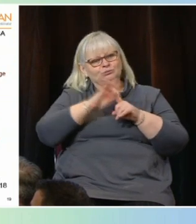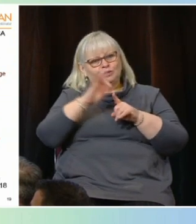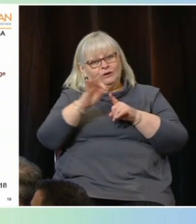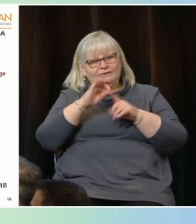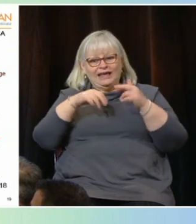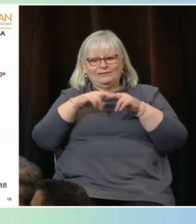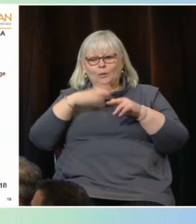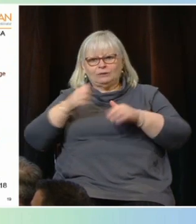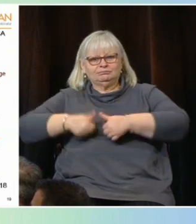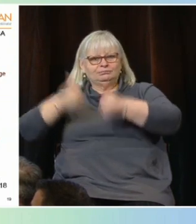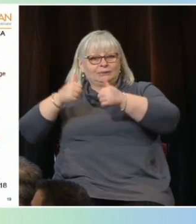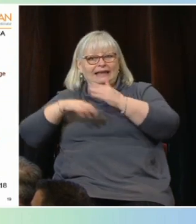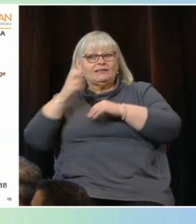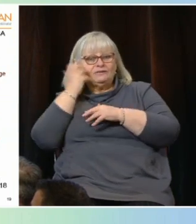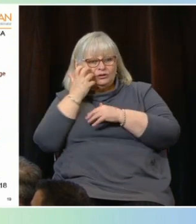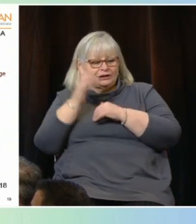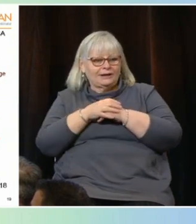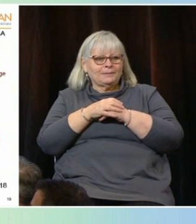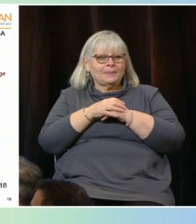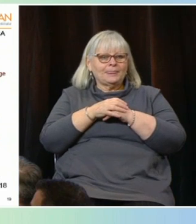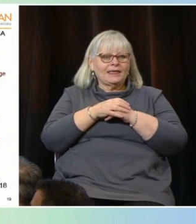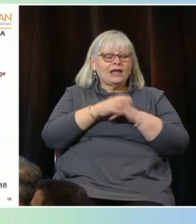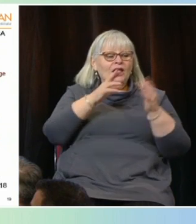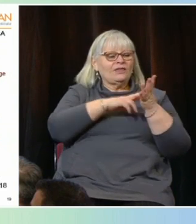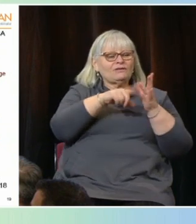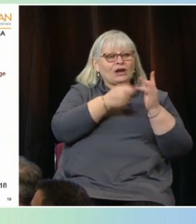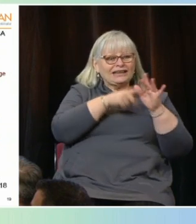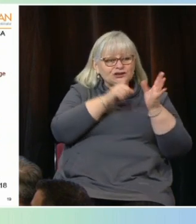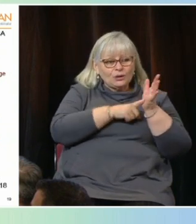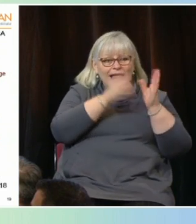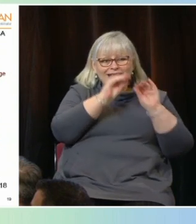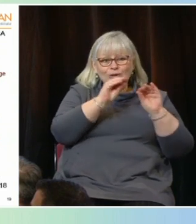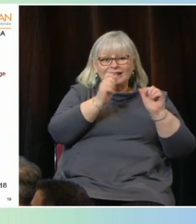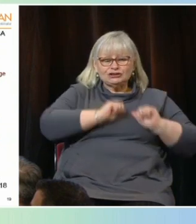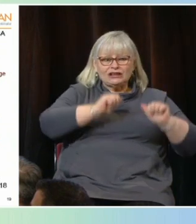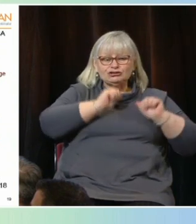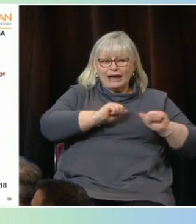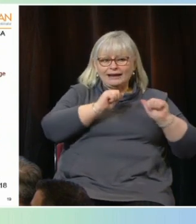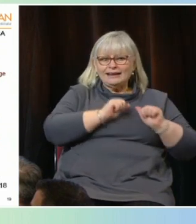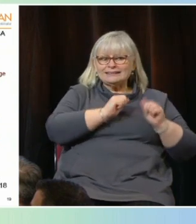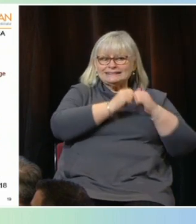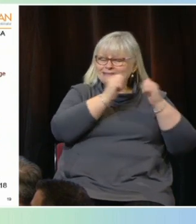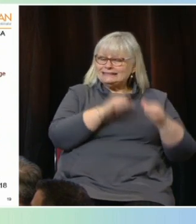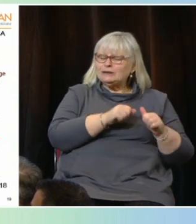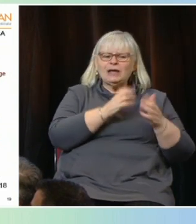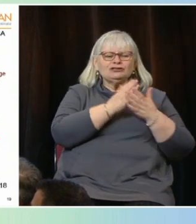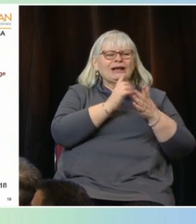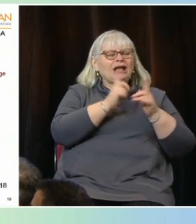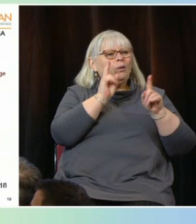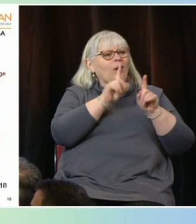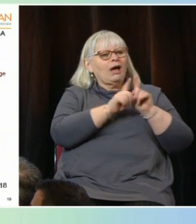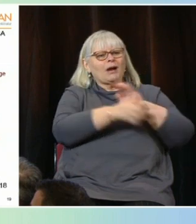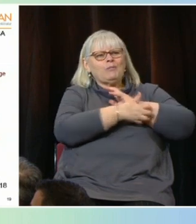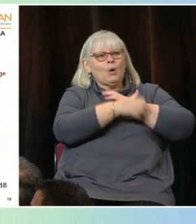economy in coming decades boosting the vocational education and training system that has been left as a poor cousin to our universities and it sounds like